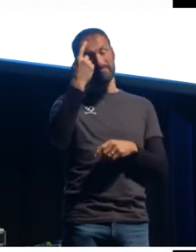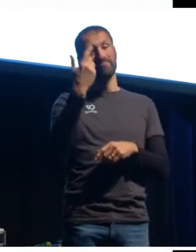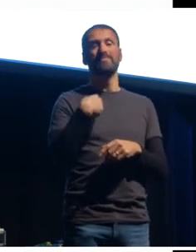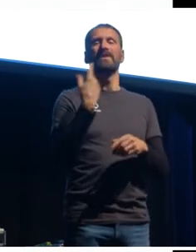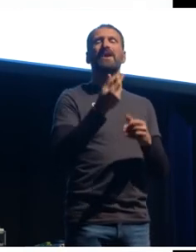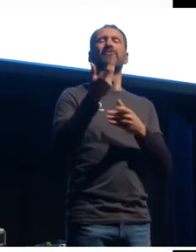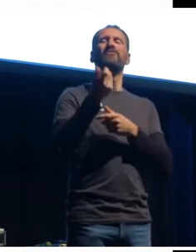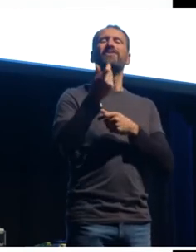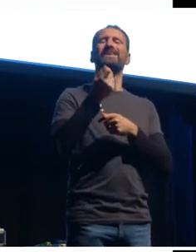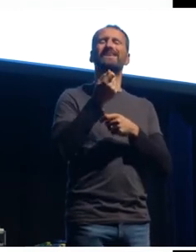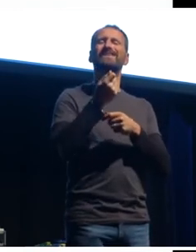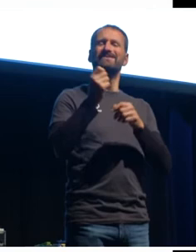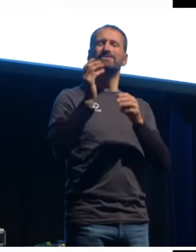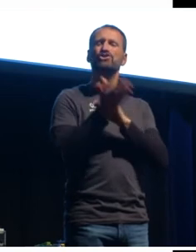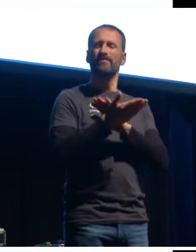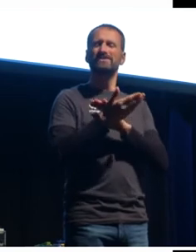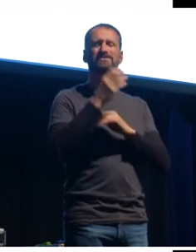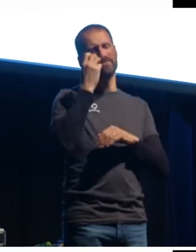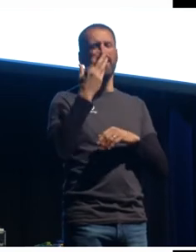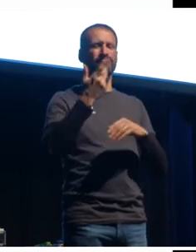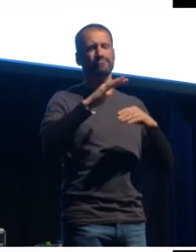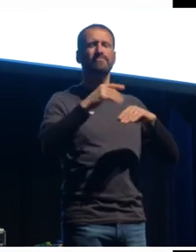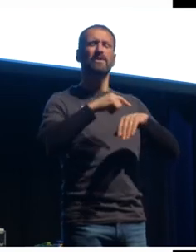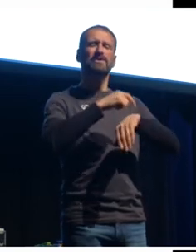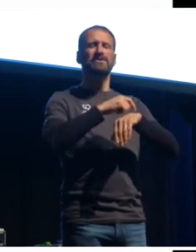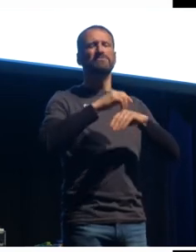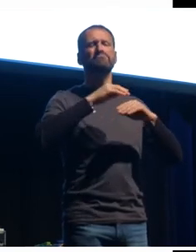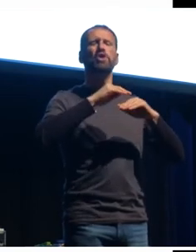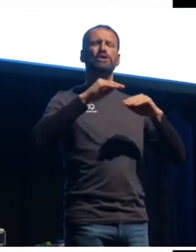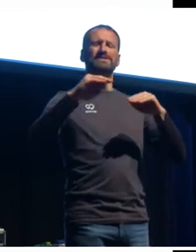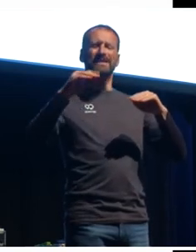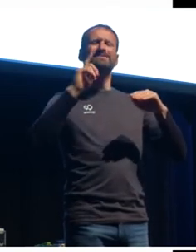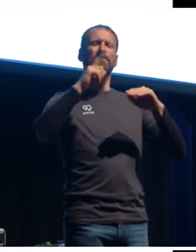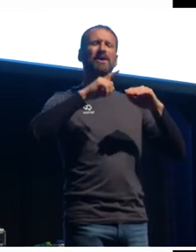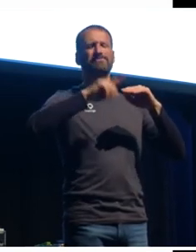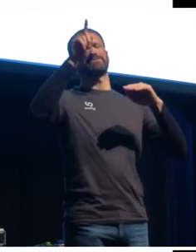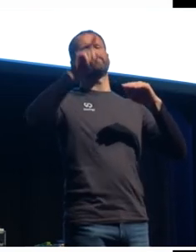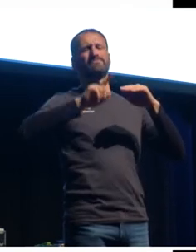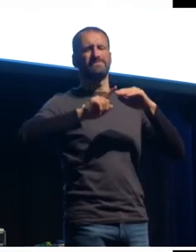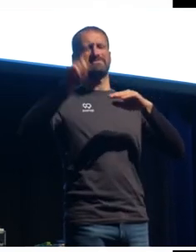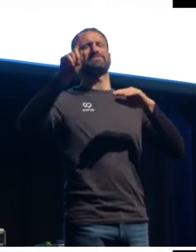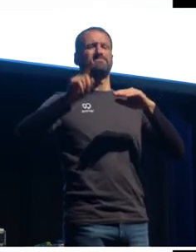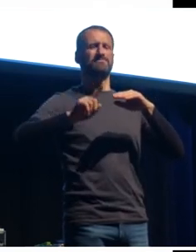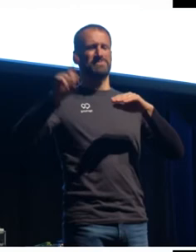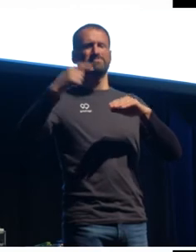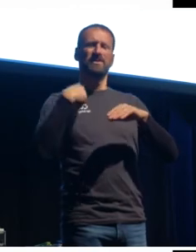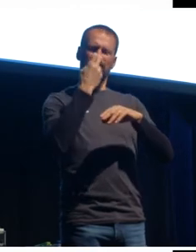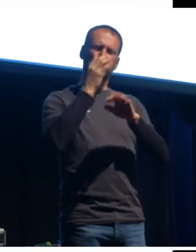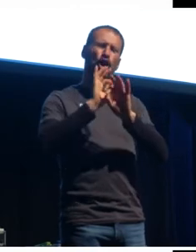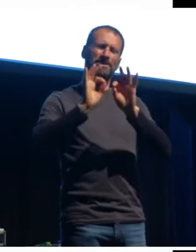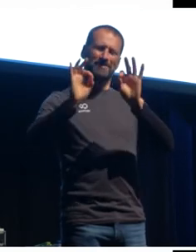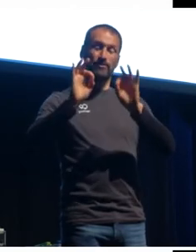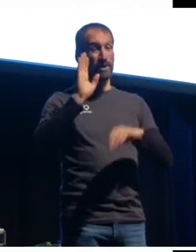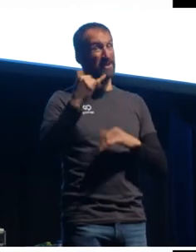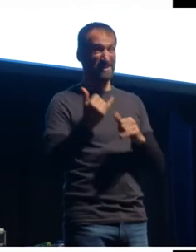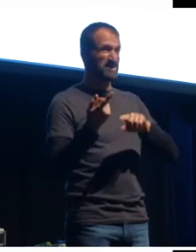little, it was pretty consistent, but sometimes it would spike, and you wanted to optimize for that. But now we're going to look at a different example. We're going to